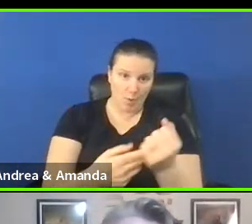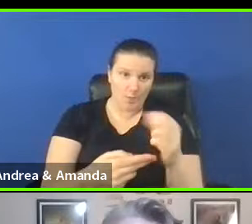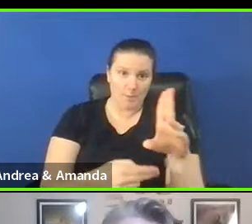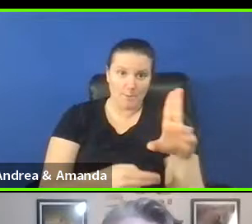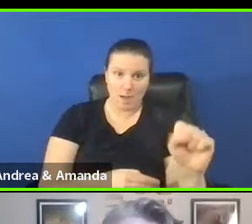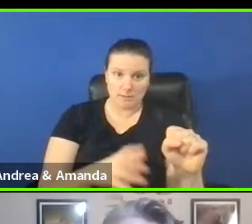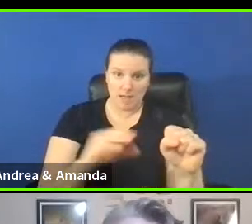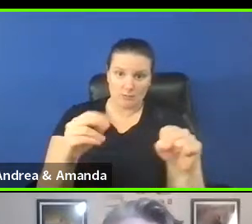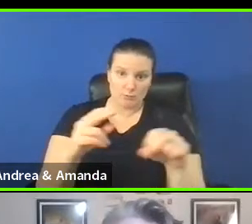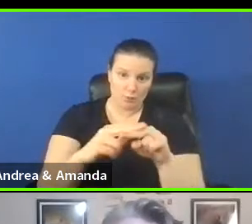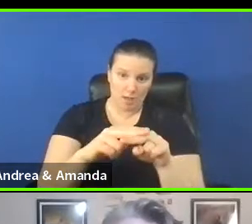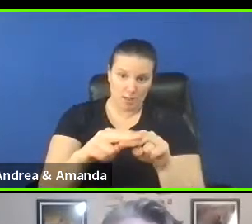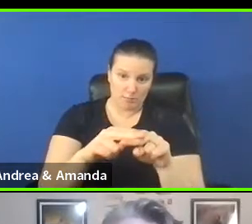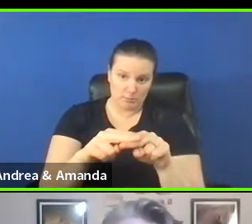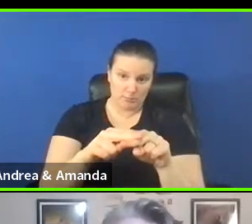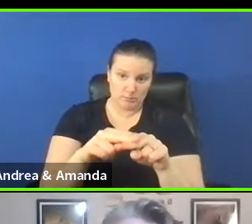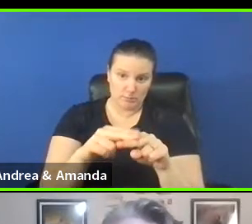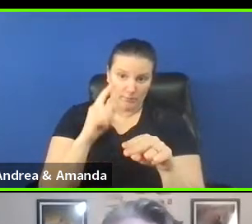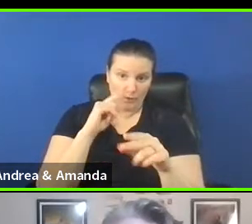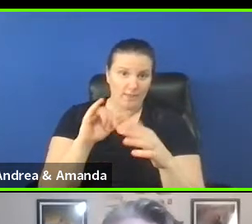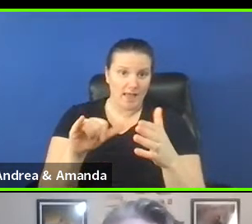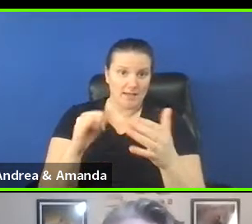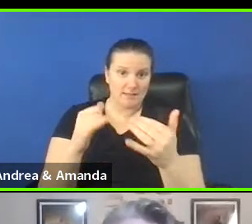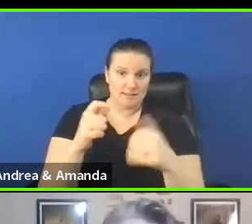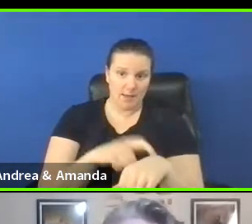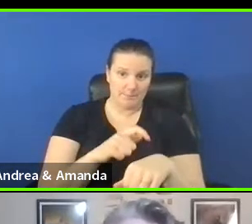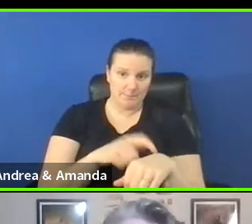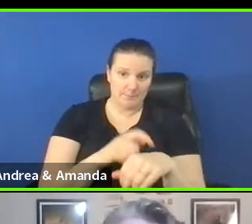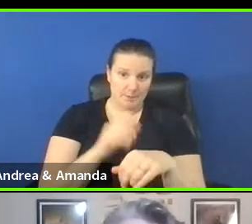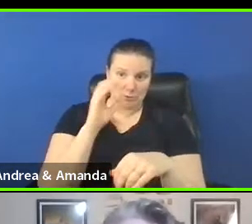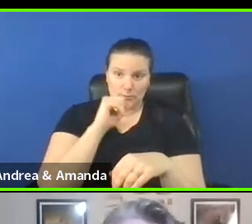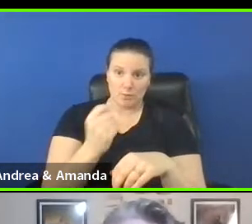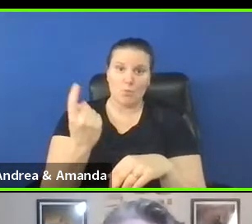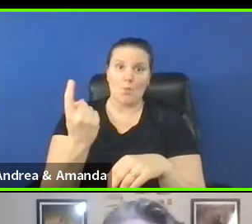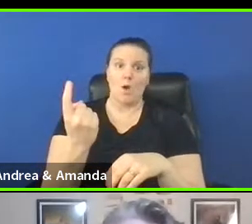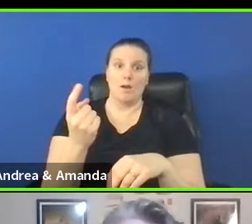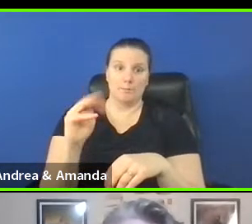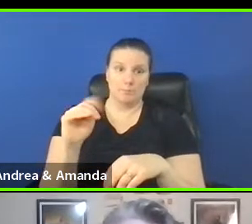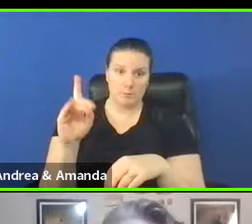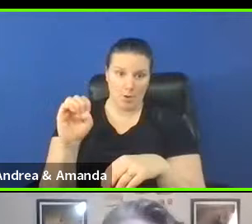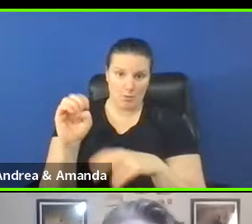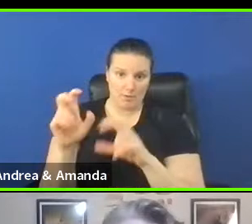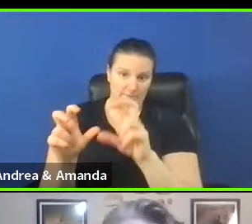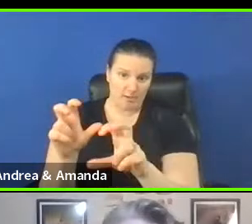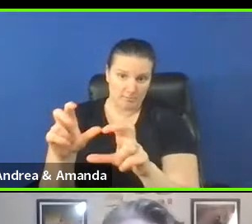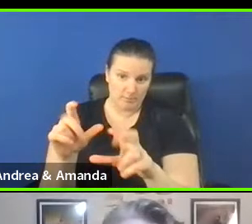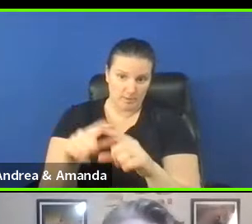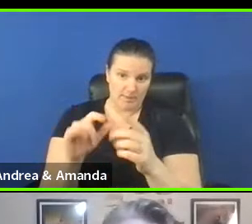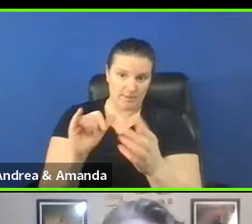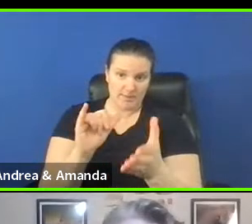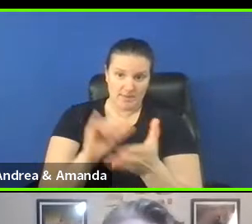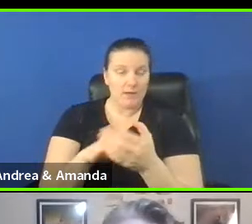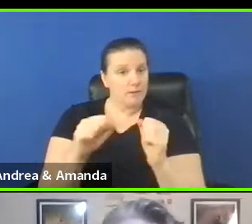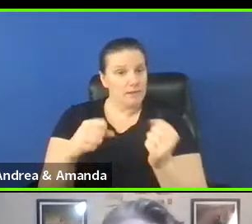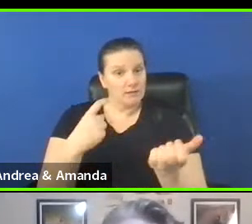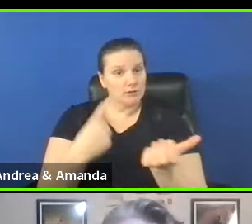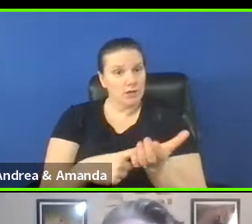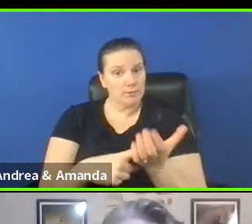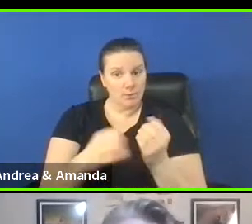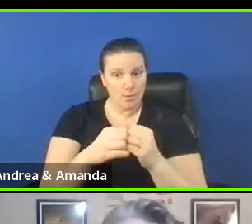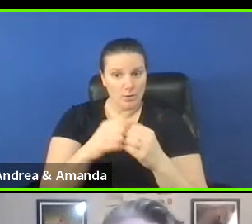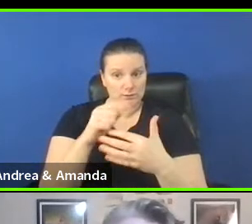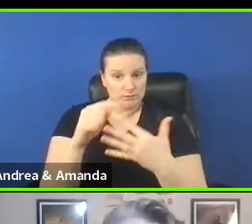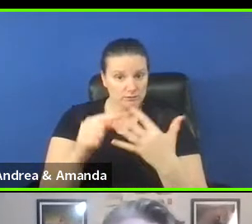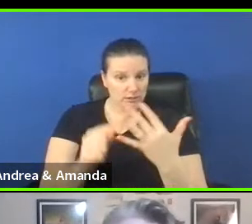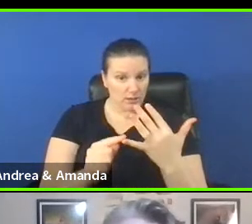well as rail. And so for the time being, we're assuming a single mode investment, but that would be something that we could talk about in more detail